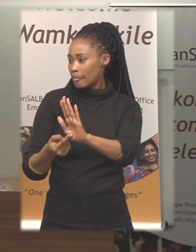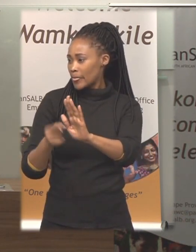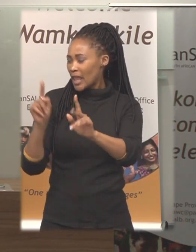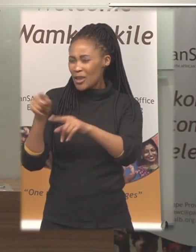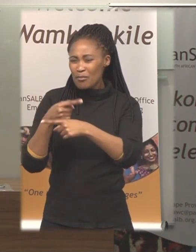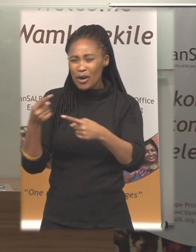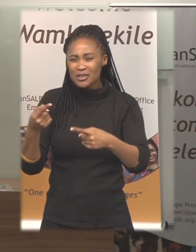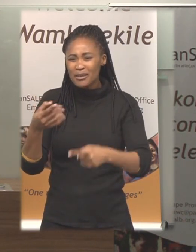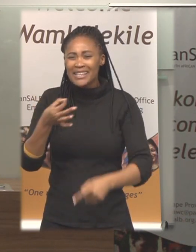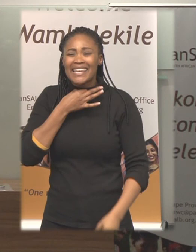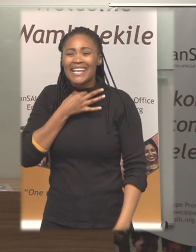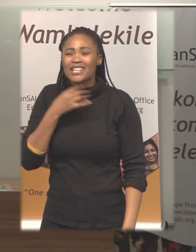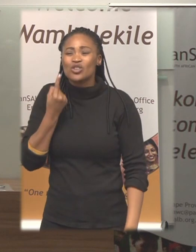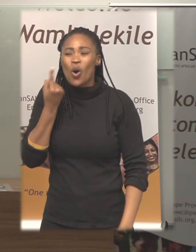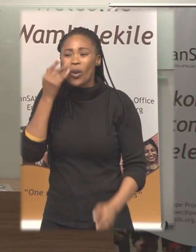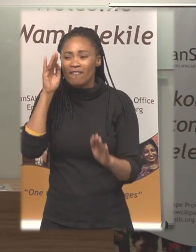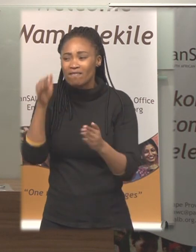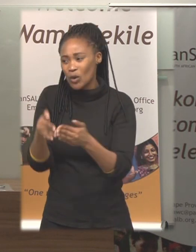in English only.